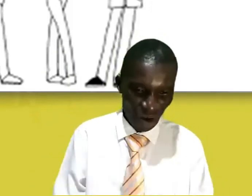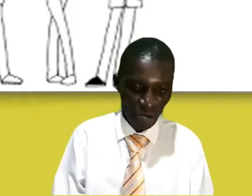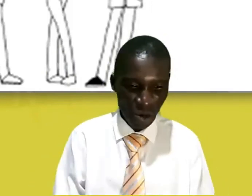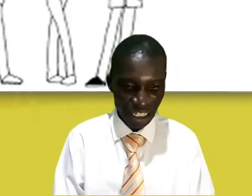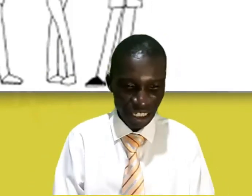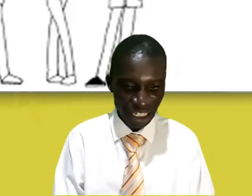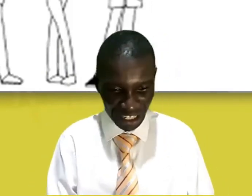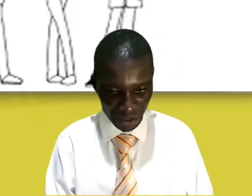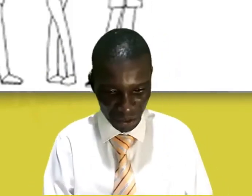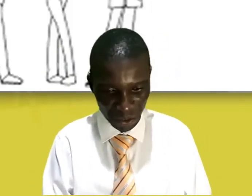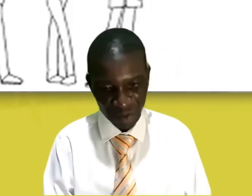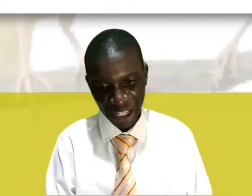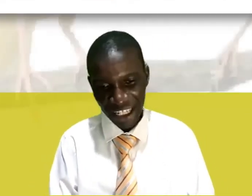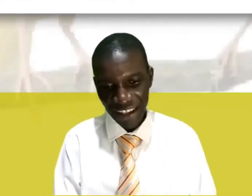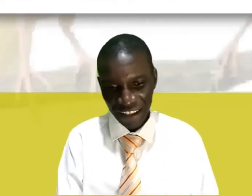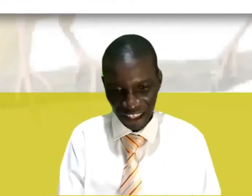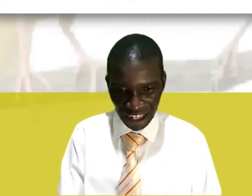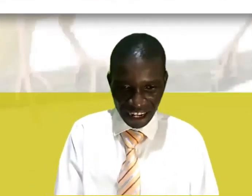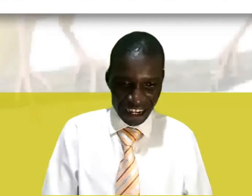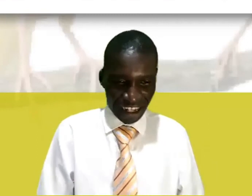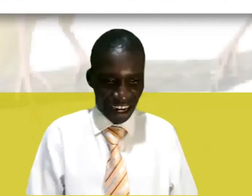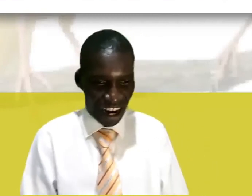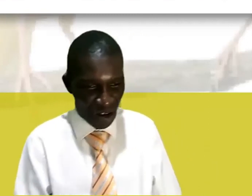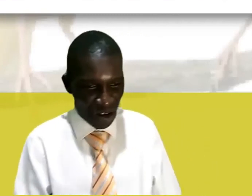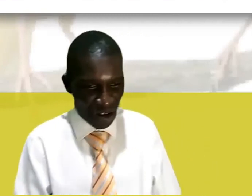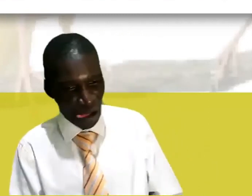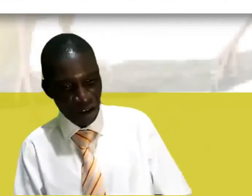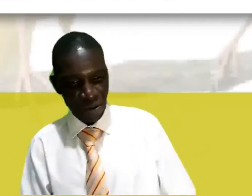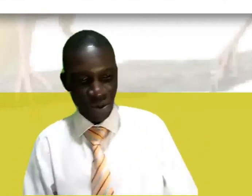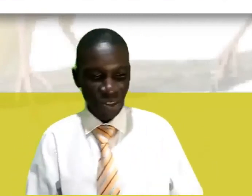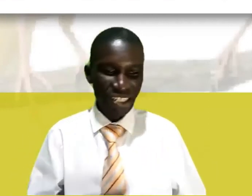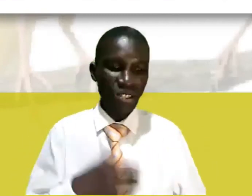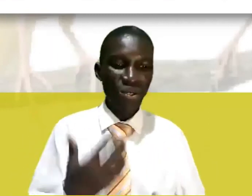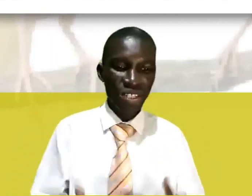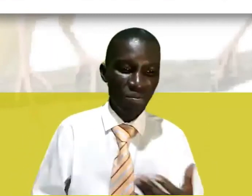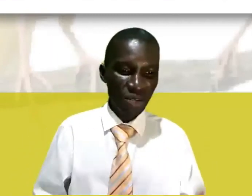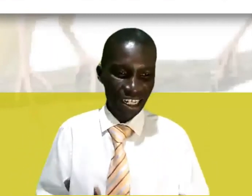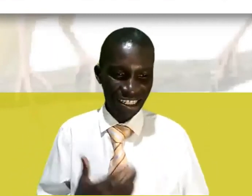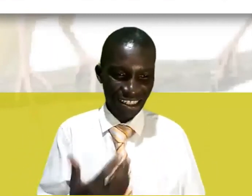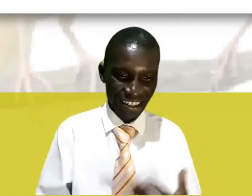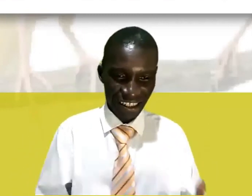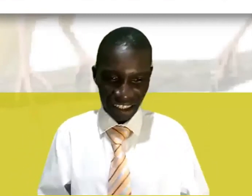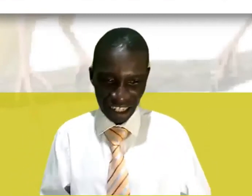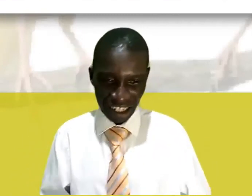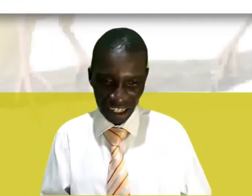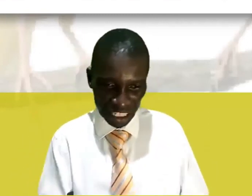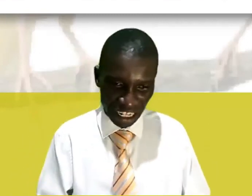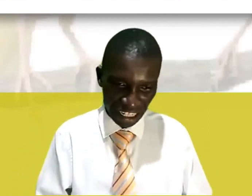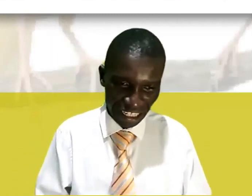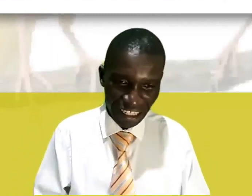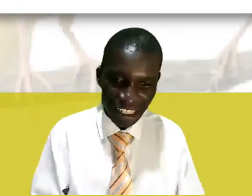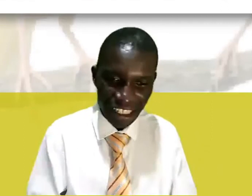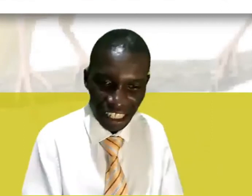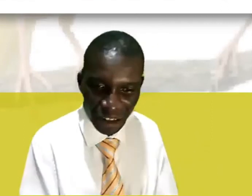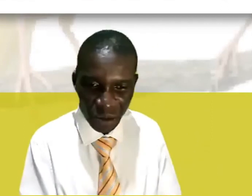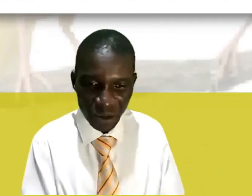use our body to speak. Now, we will need to do some practice. Unfortunately, I